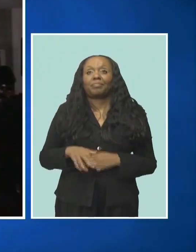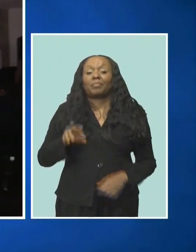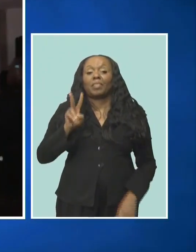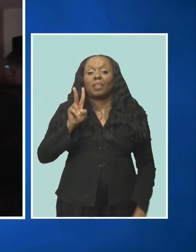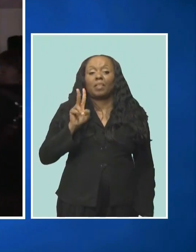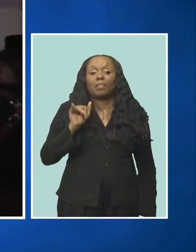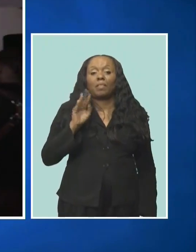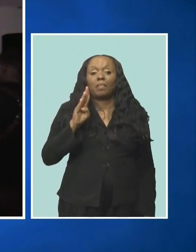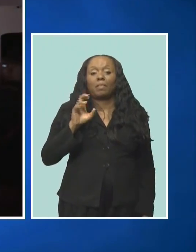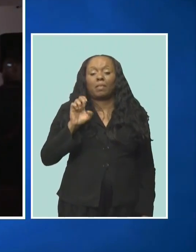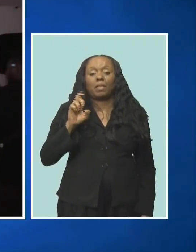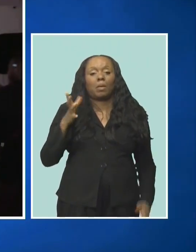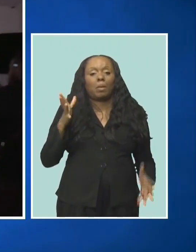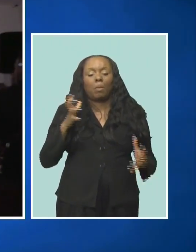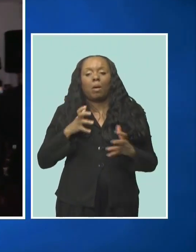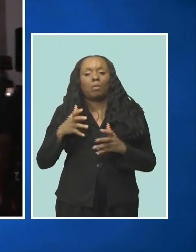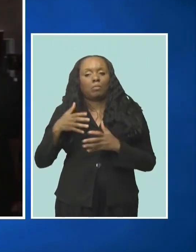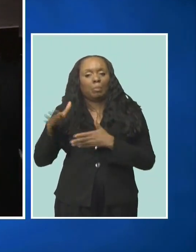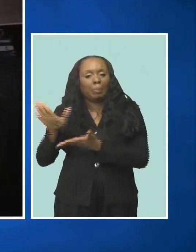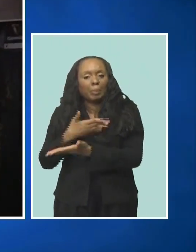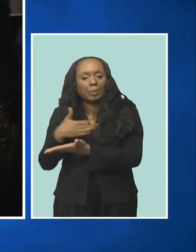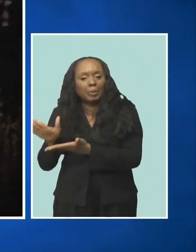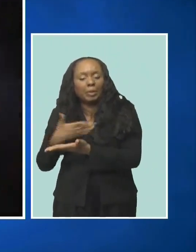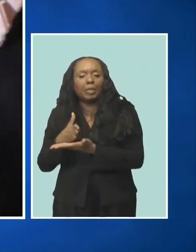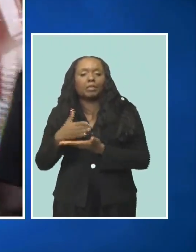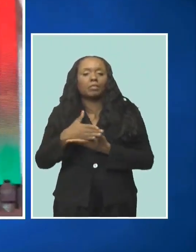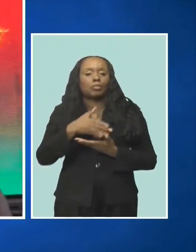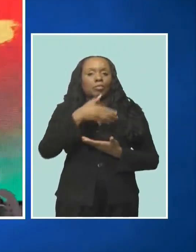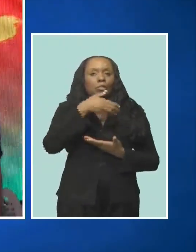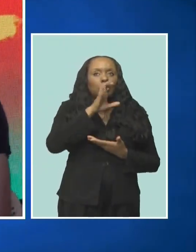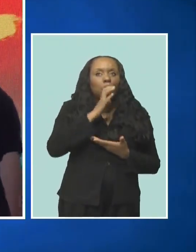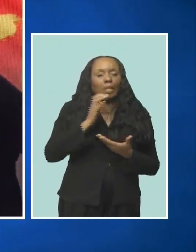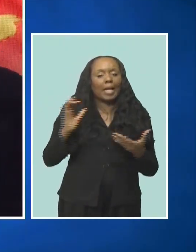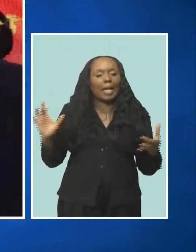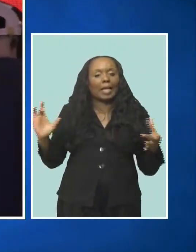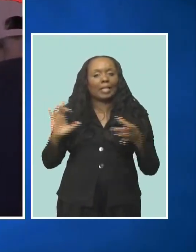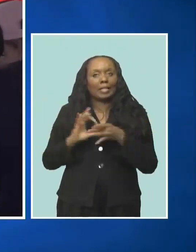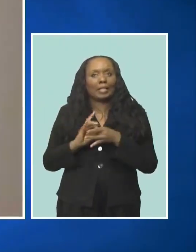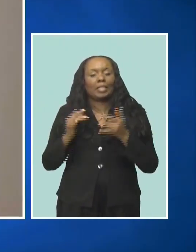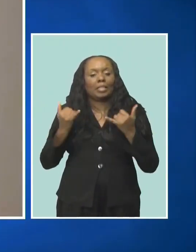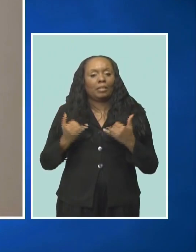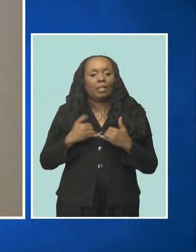to mix music and drink has given birth to 4 unique blends of